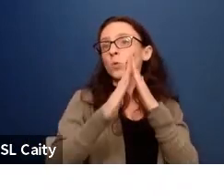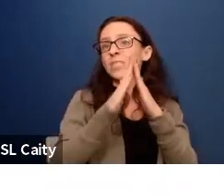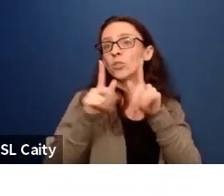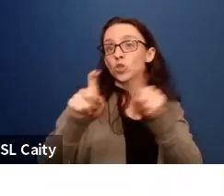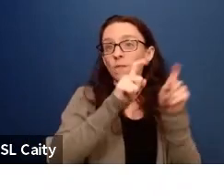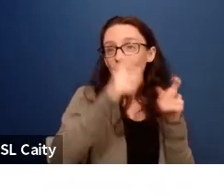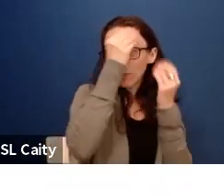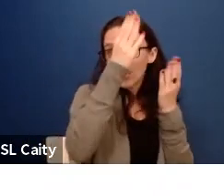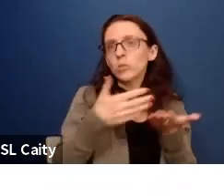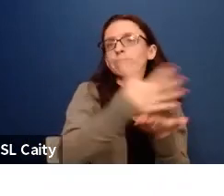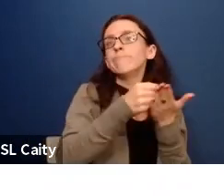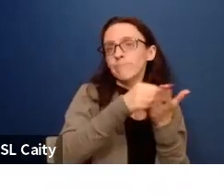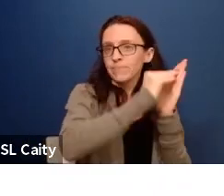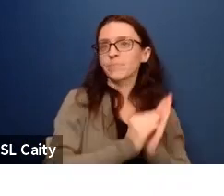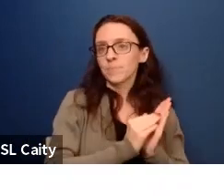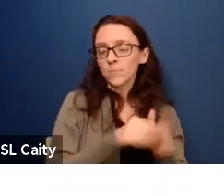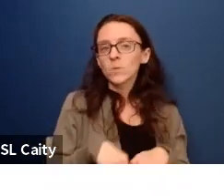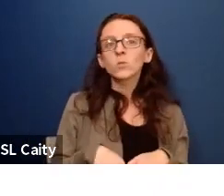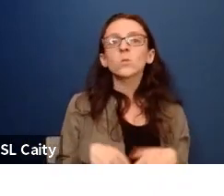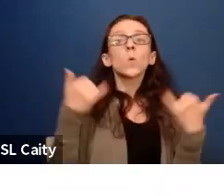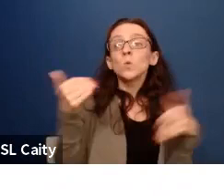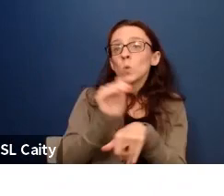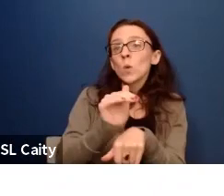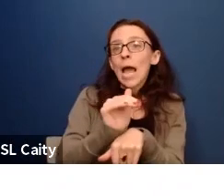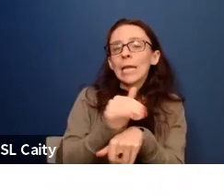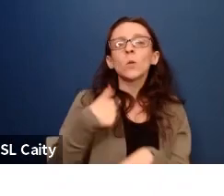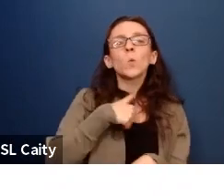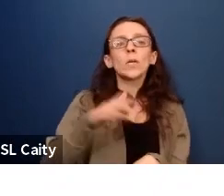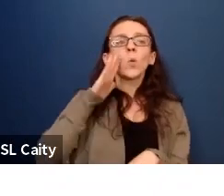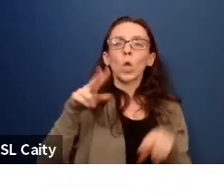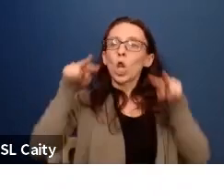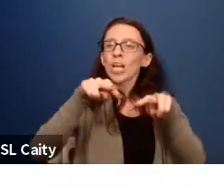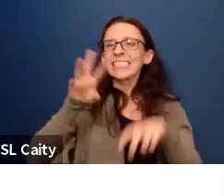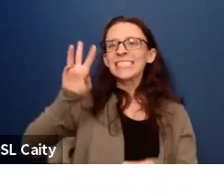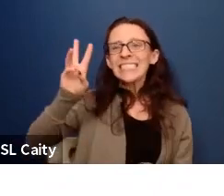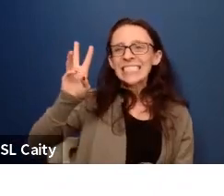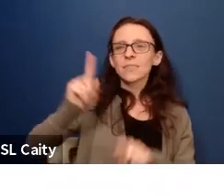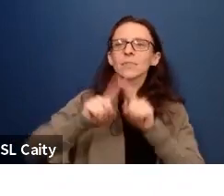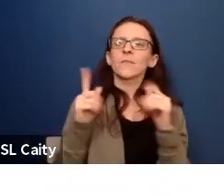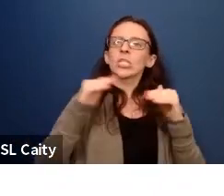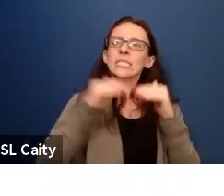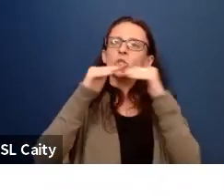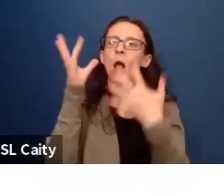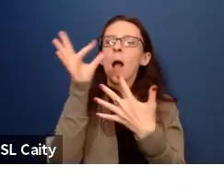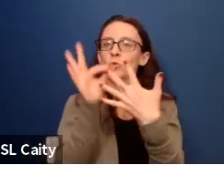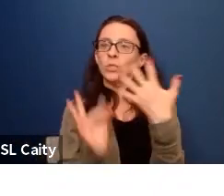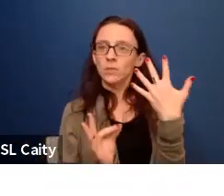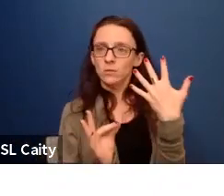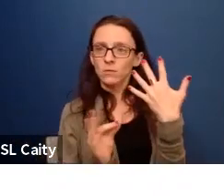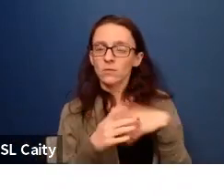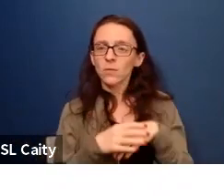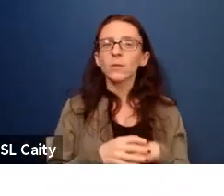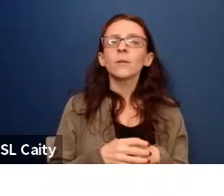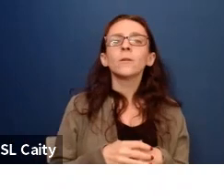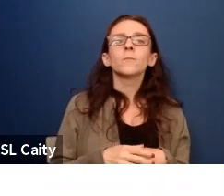So we're going to look at tonight 6 different tier options, as well